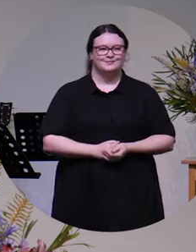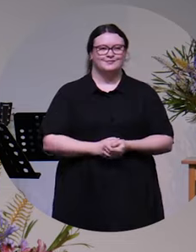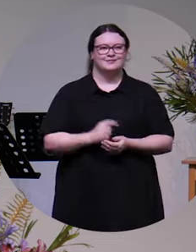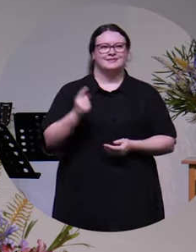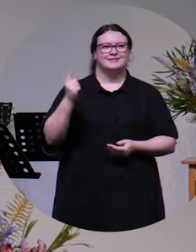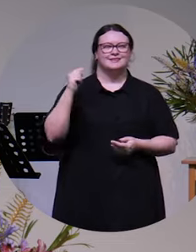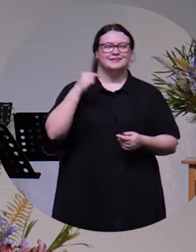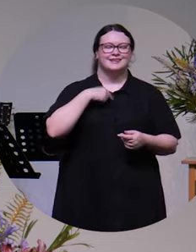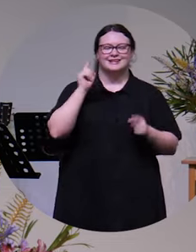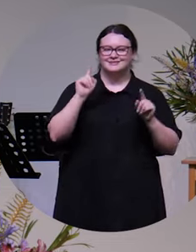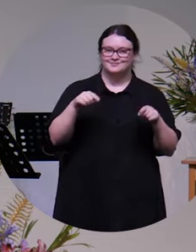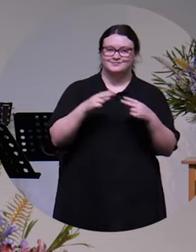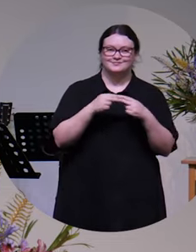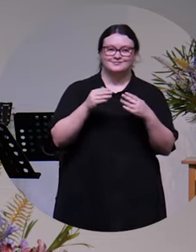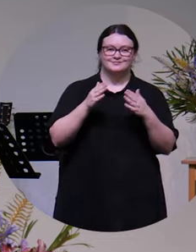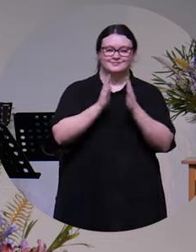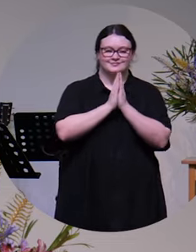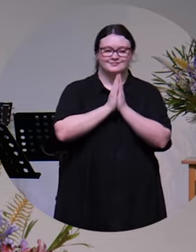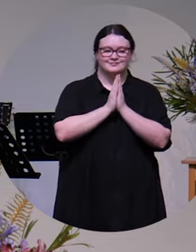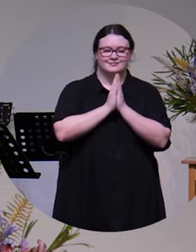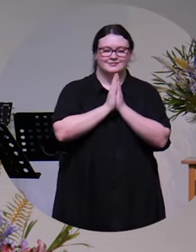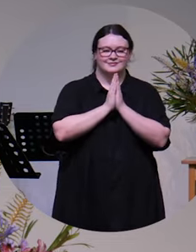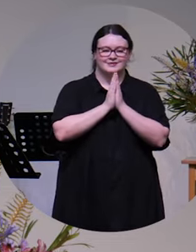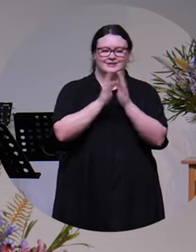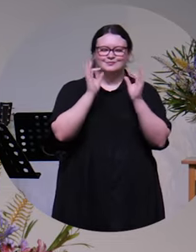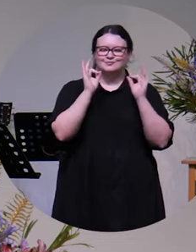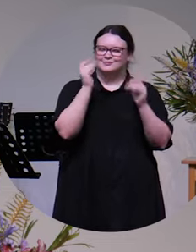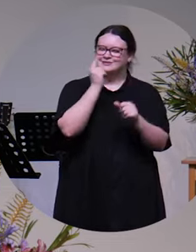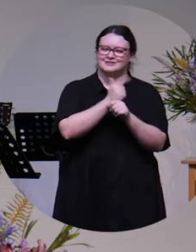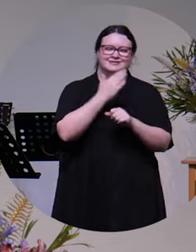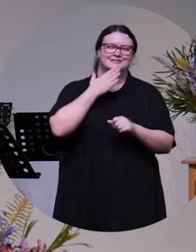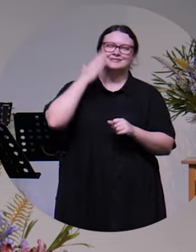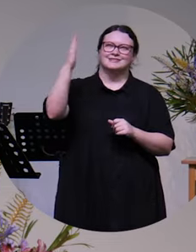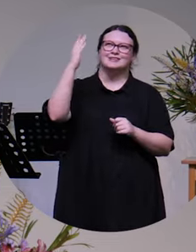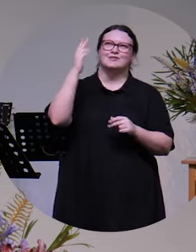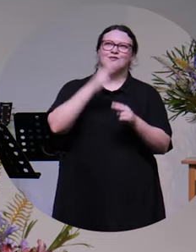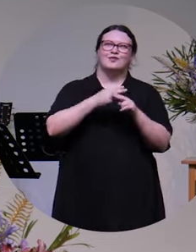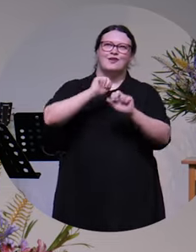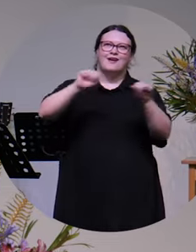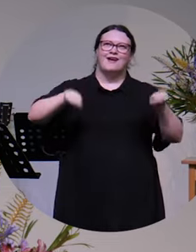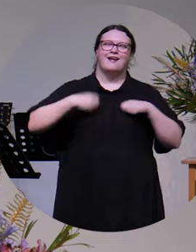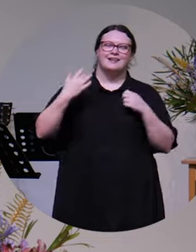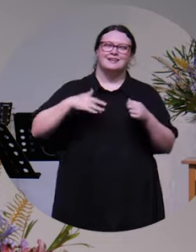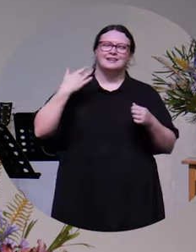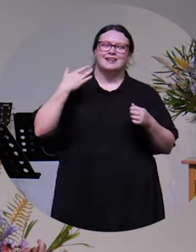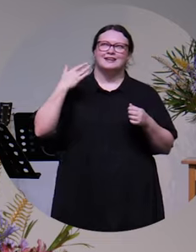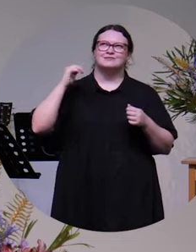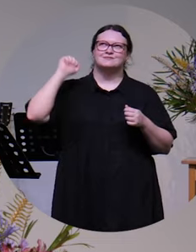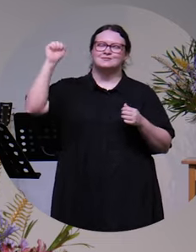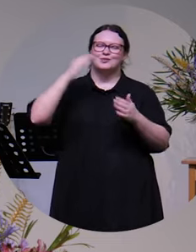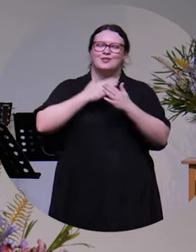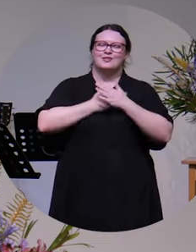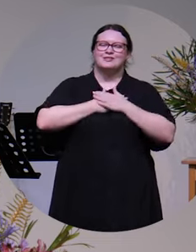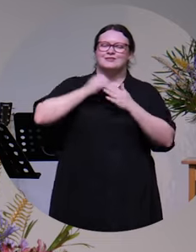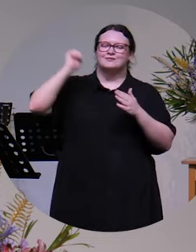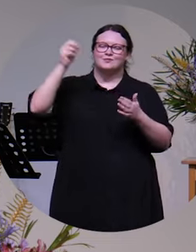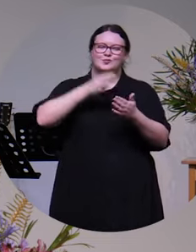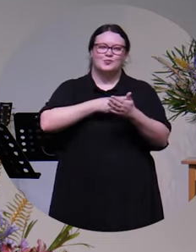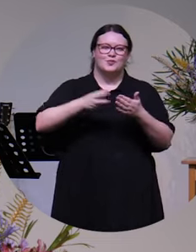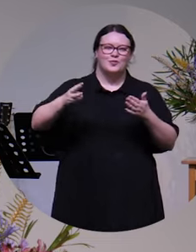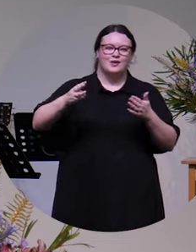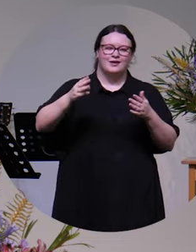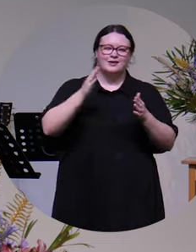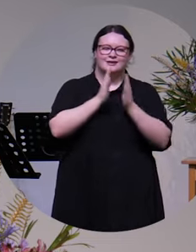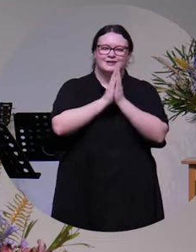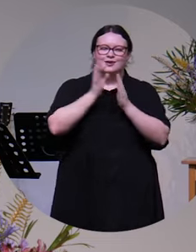head in and respond. Gracious God, we give thanks for our lives, for your love and for your word. Pray, Holy Spirit, that you